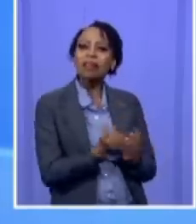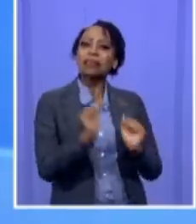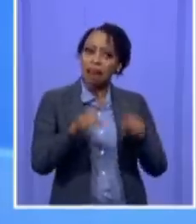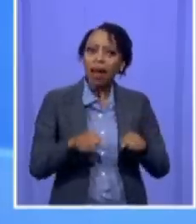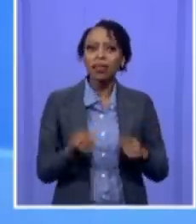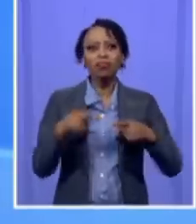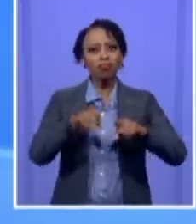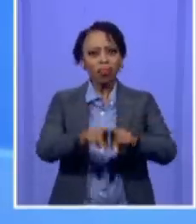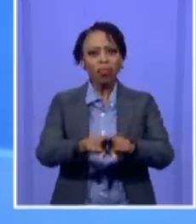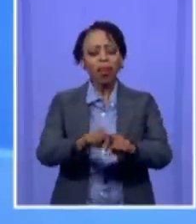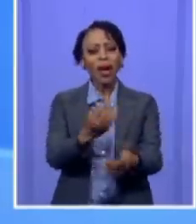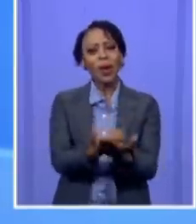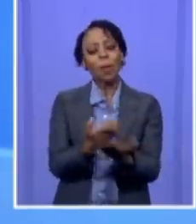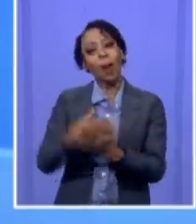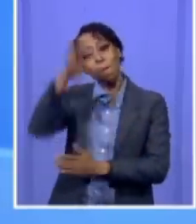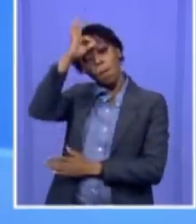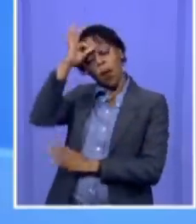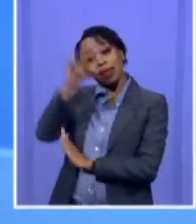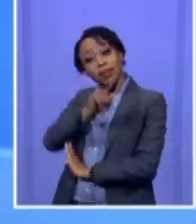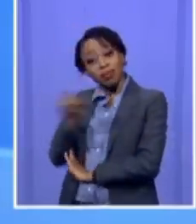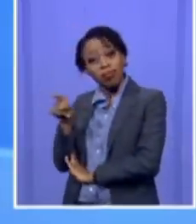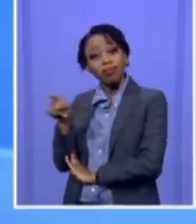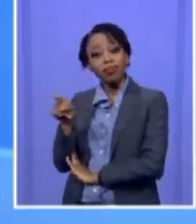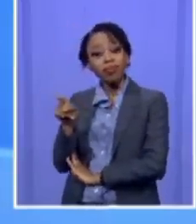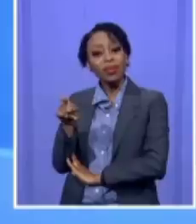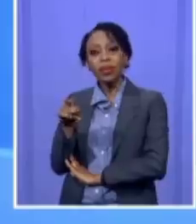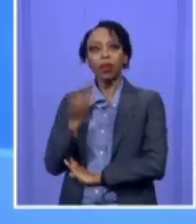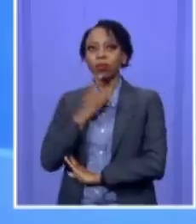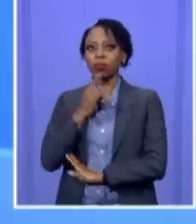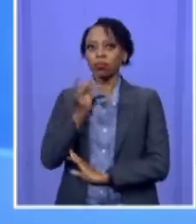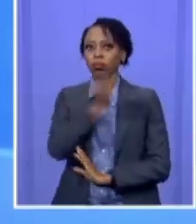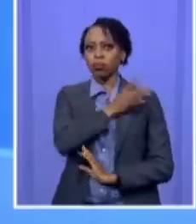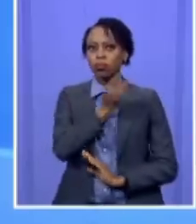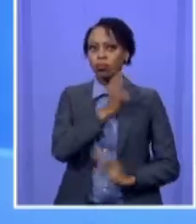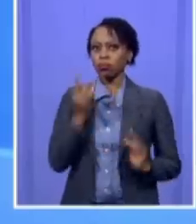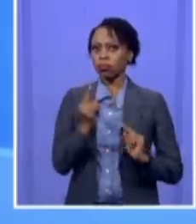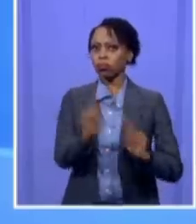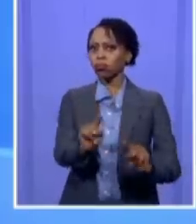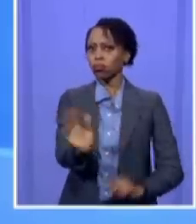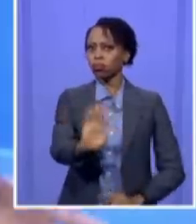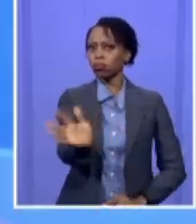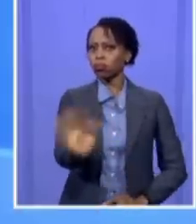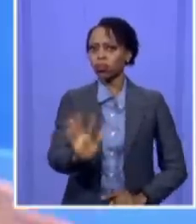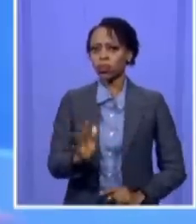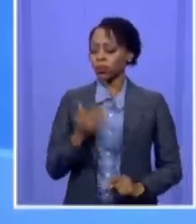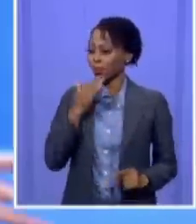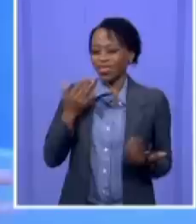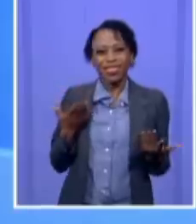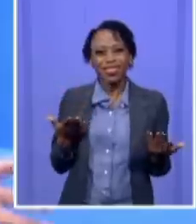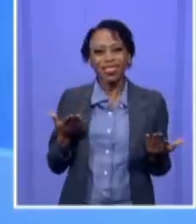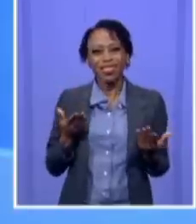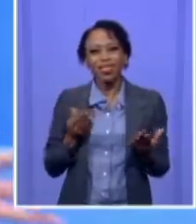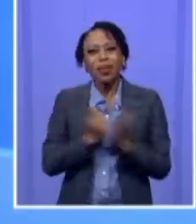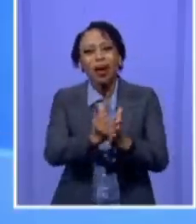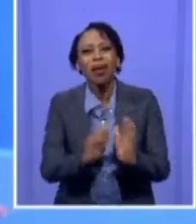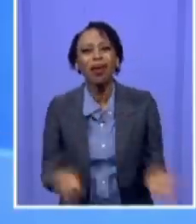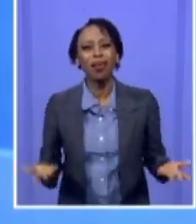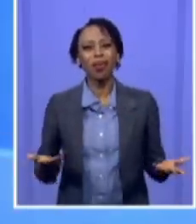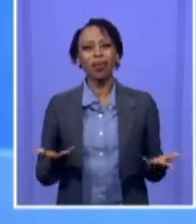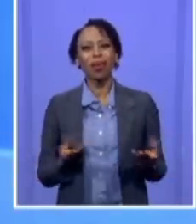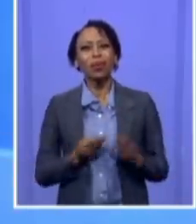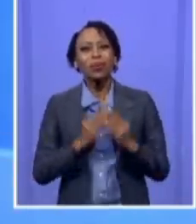And if you can have law enforcement too afraid to go into areas like that, you're not going to win the war